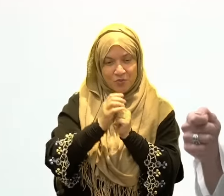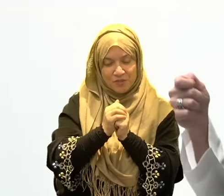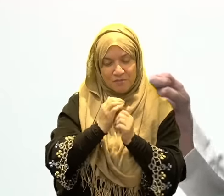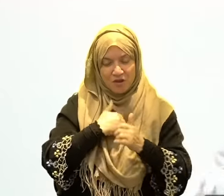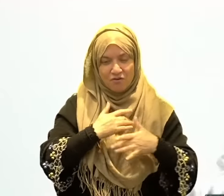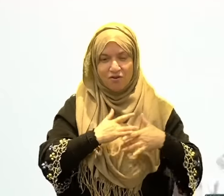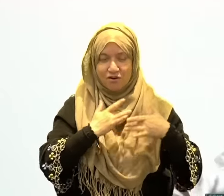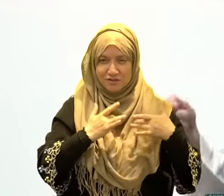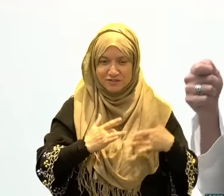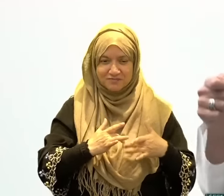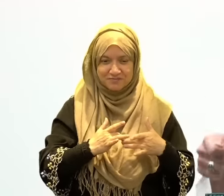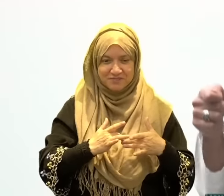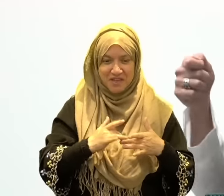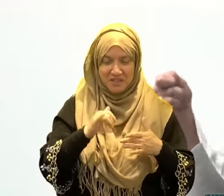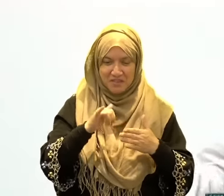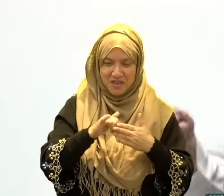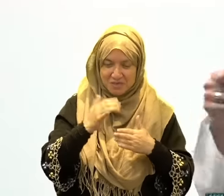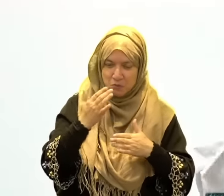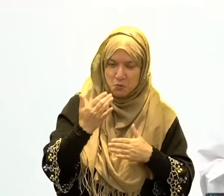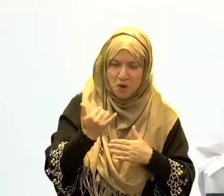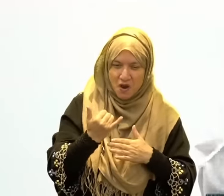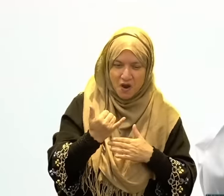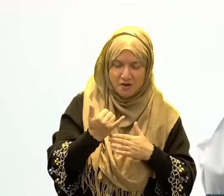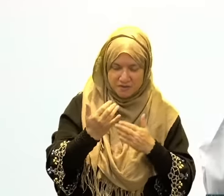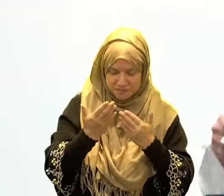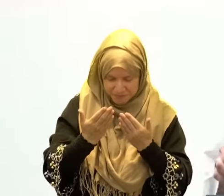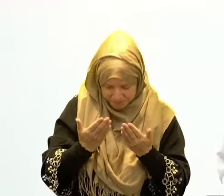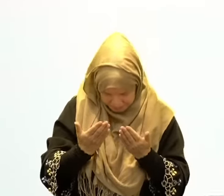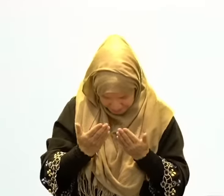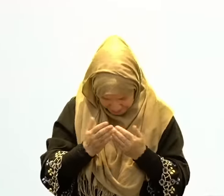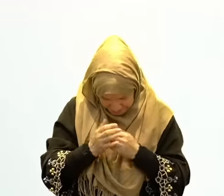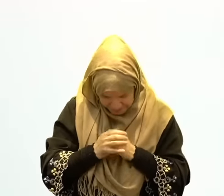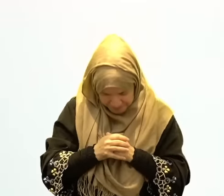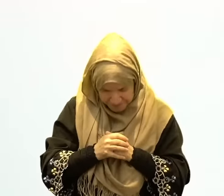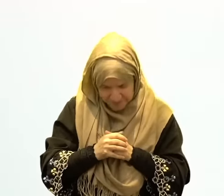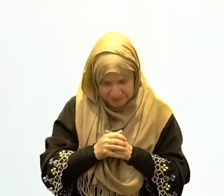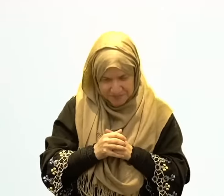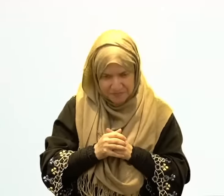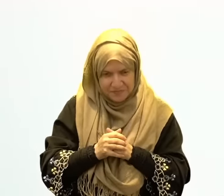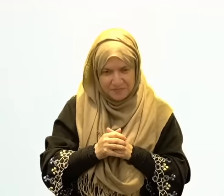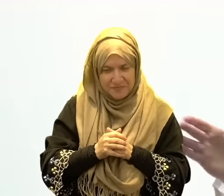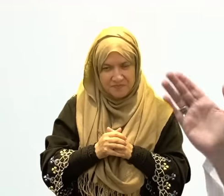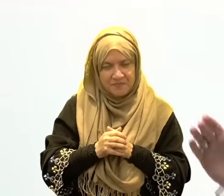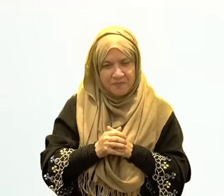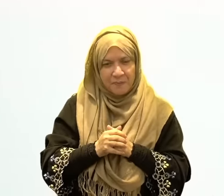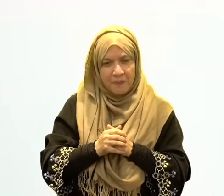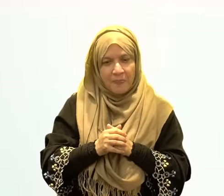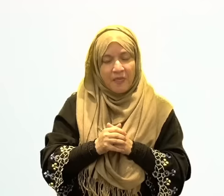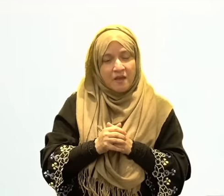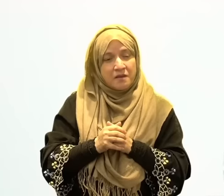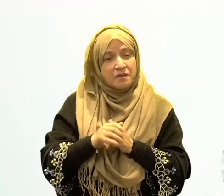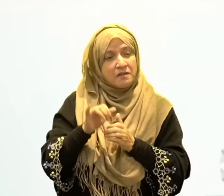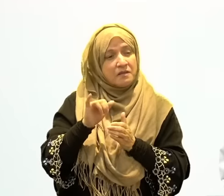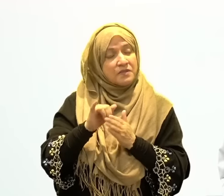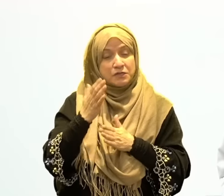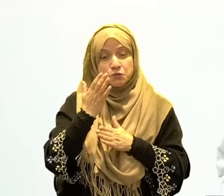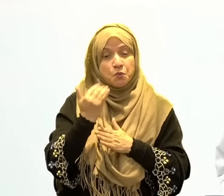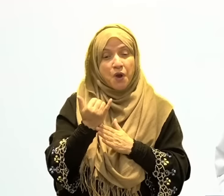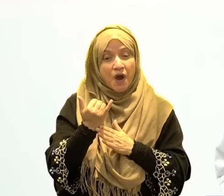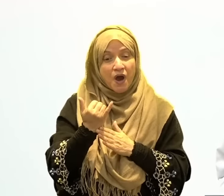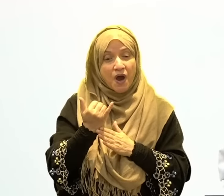That's why the salah was the qurratu ayn, was the coolness of the eyes of the Prophet sallallahu alaihi wasallam. That's why it was sweeter than anything in this